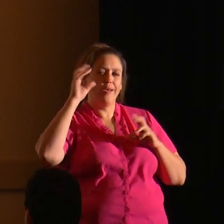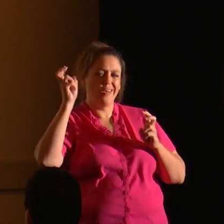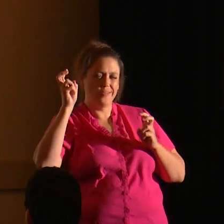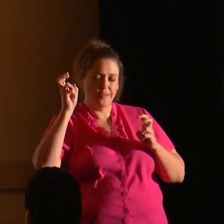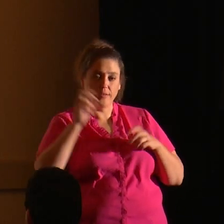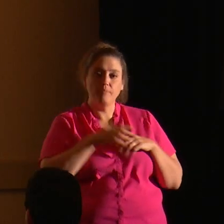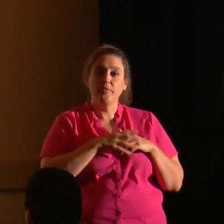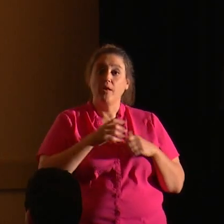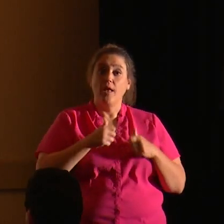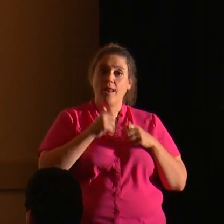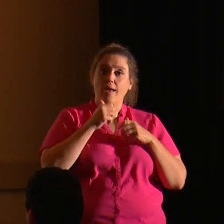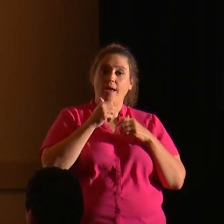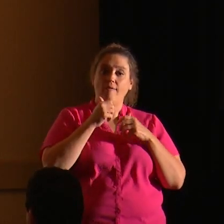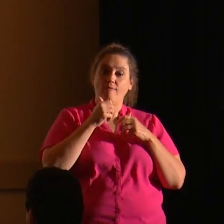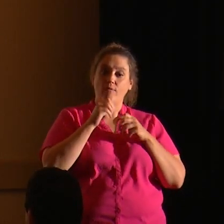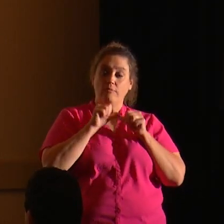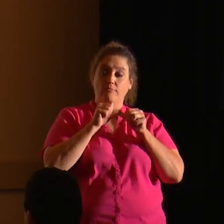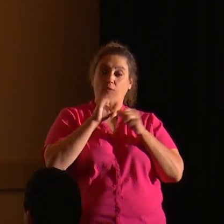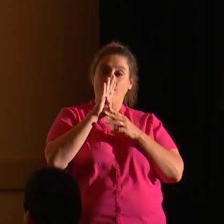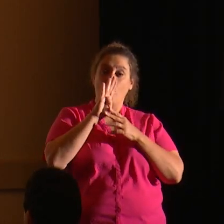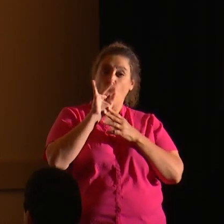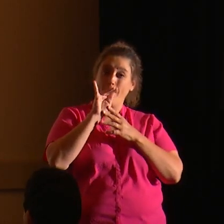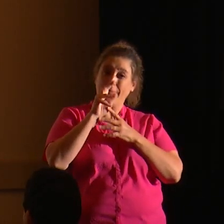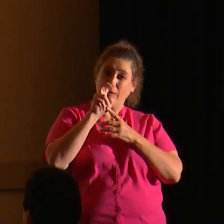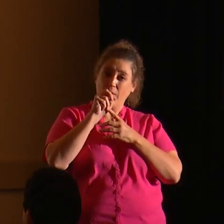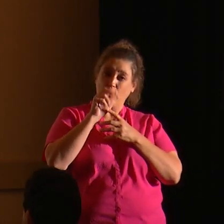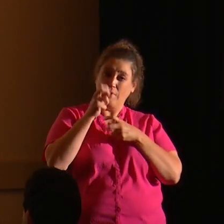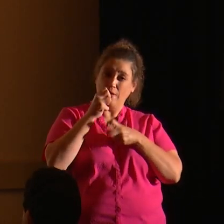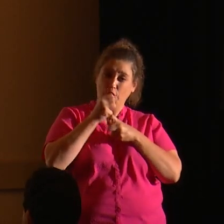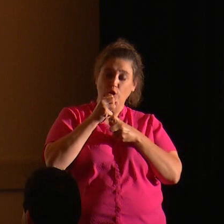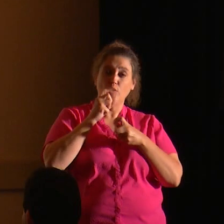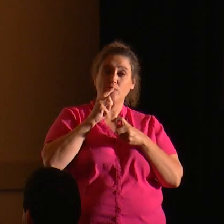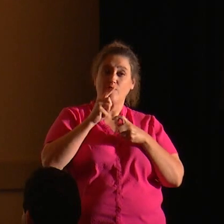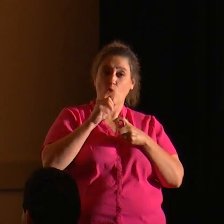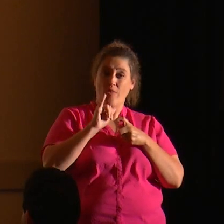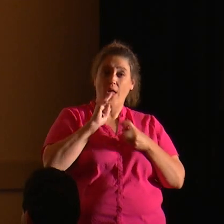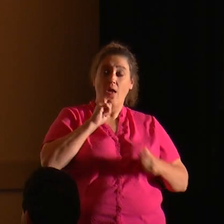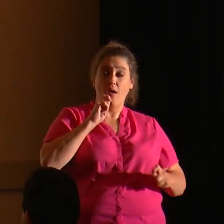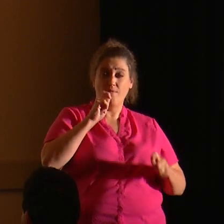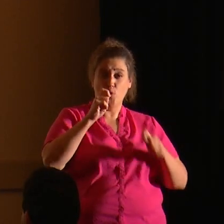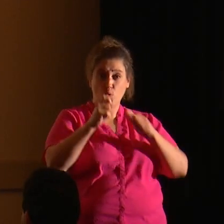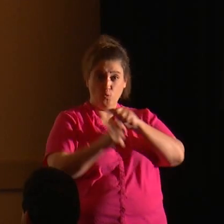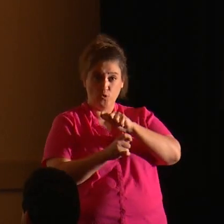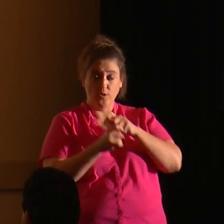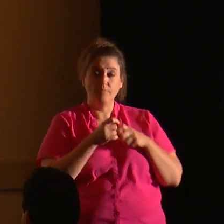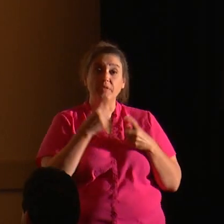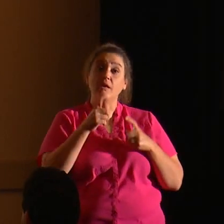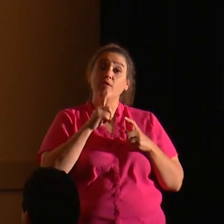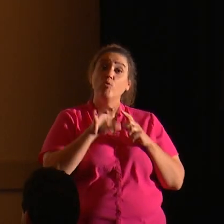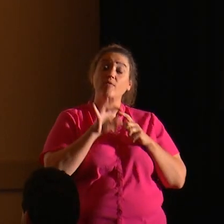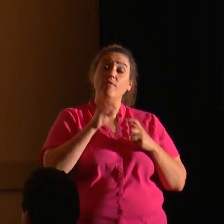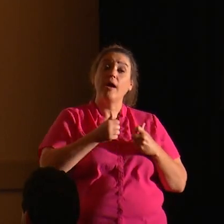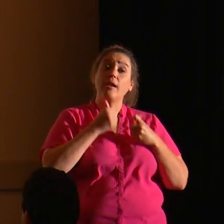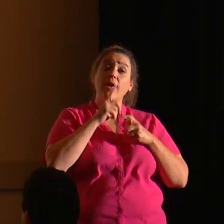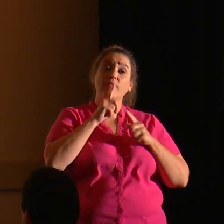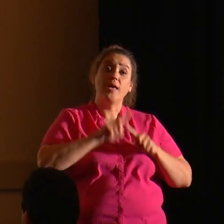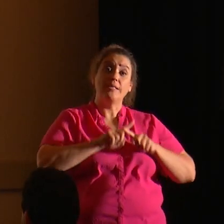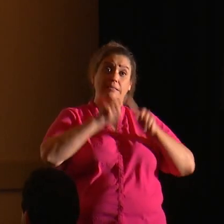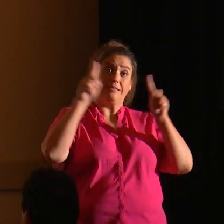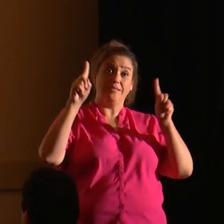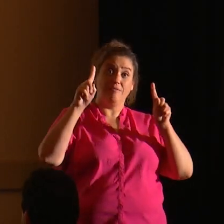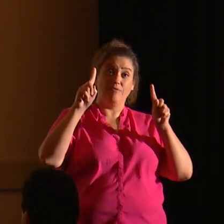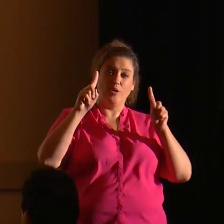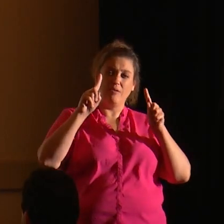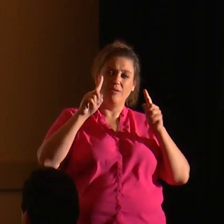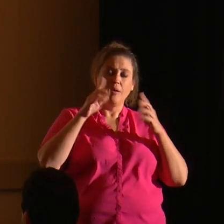billion years of independent evolution. If we find life there that is different, fundamentally different in its